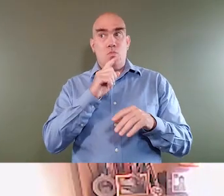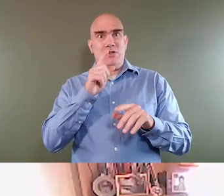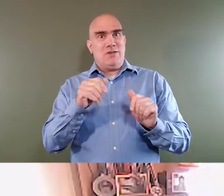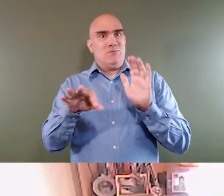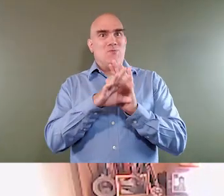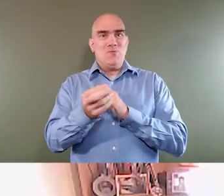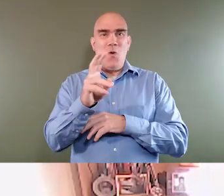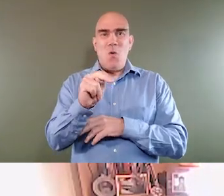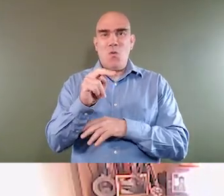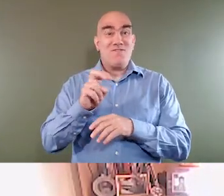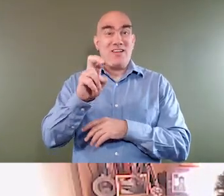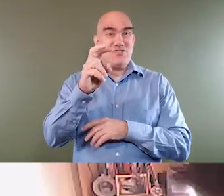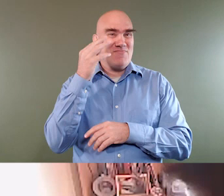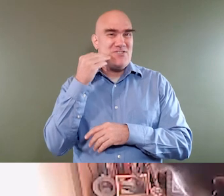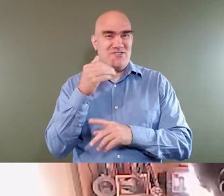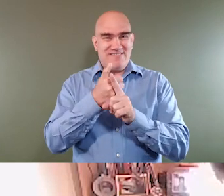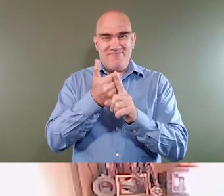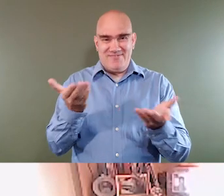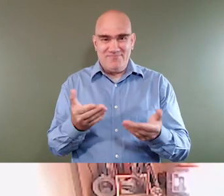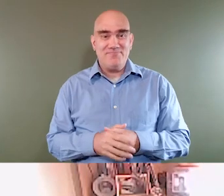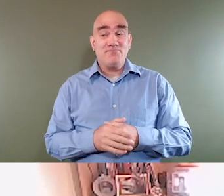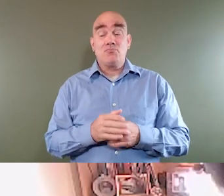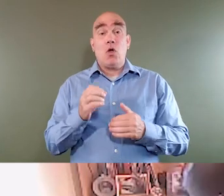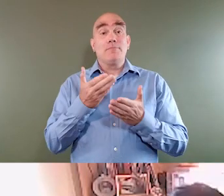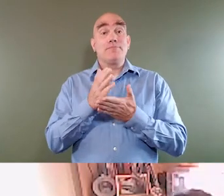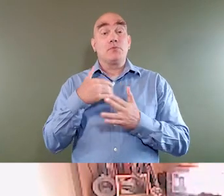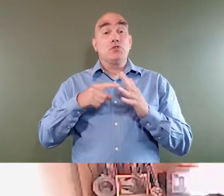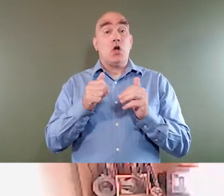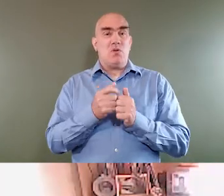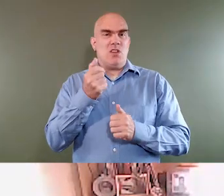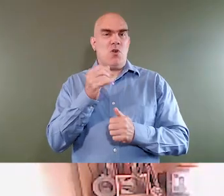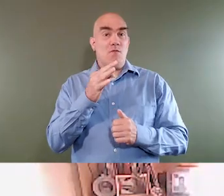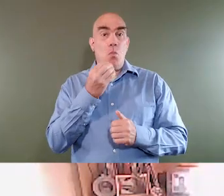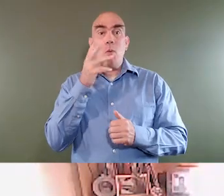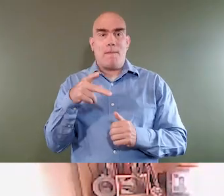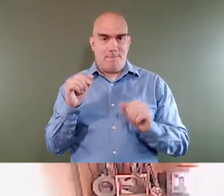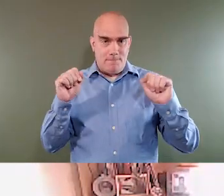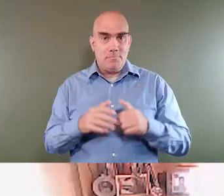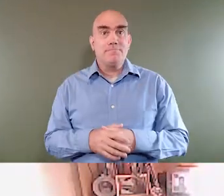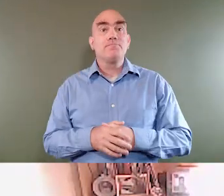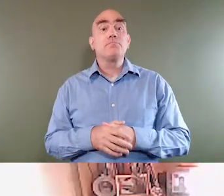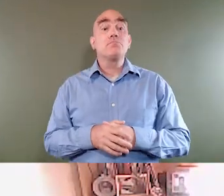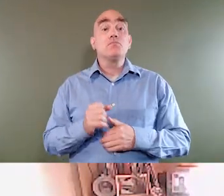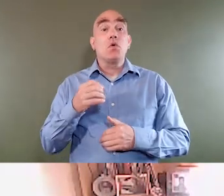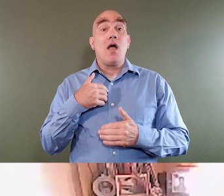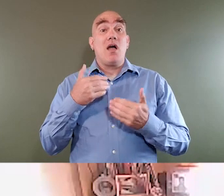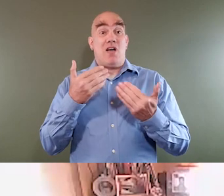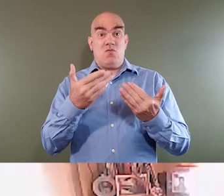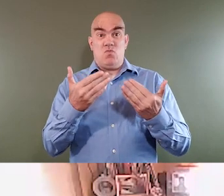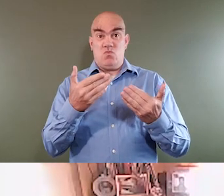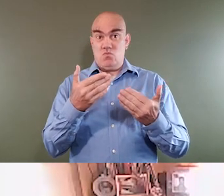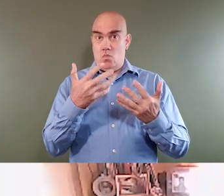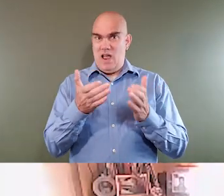here. All right, so we'll start with a bit of a warm up. So I'll have you come back to a seated